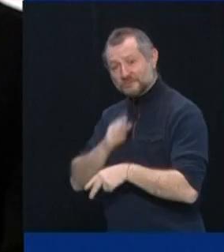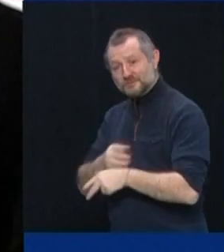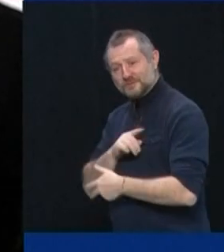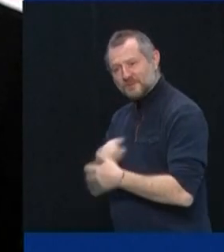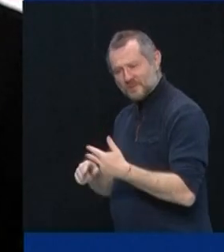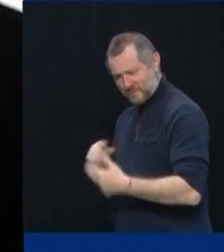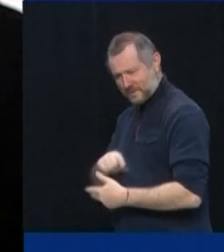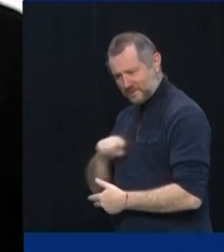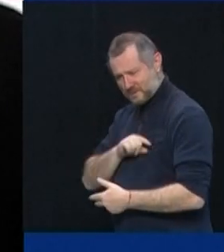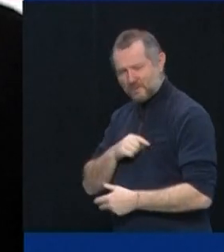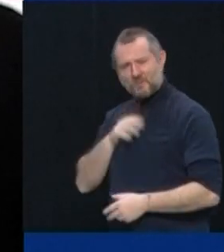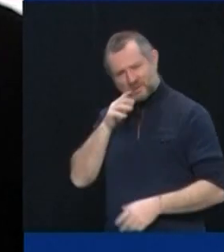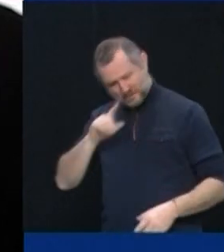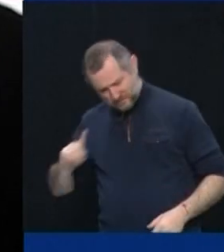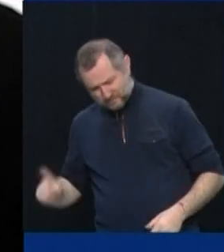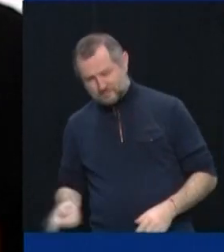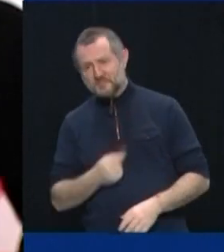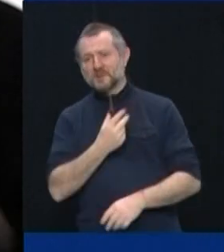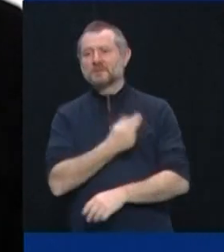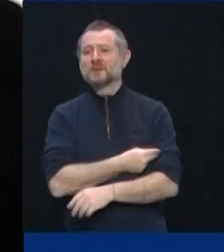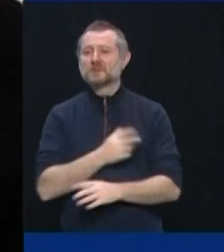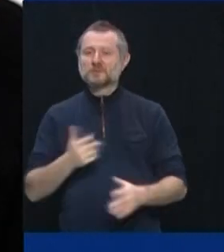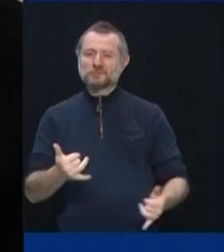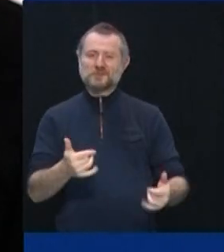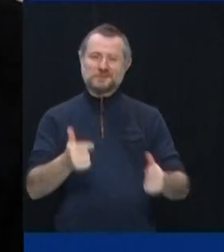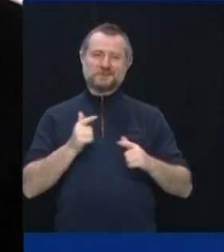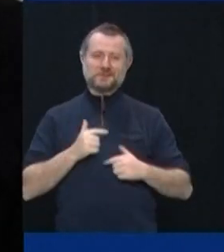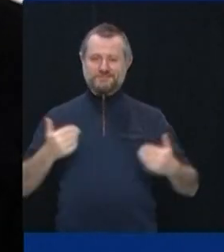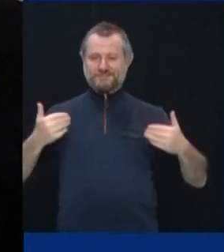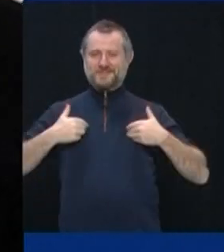Today, I'm going to take the vaccine. Yeah. Yeah.